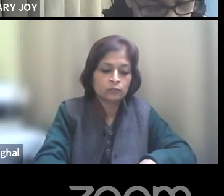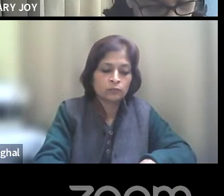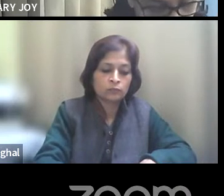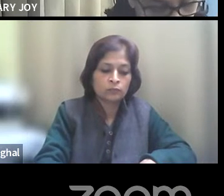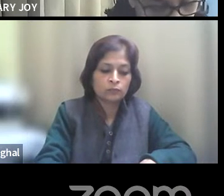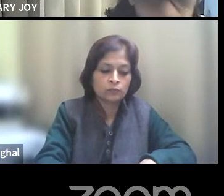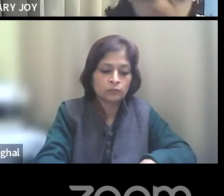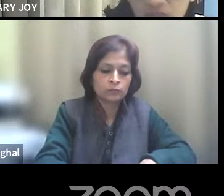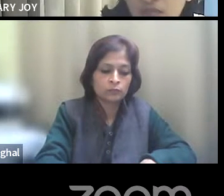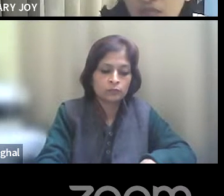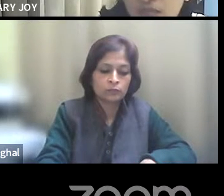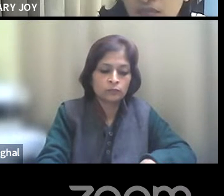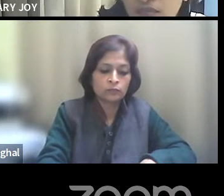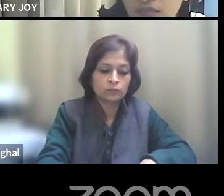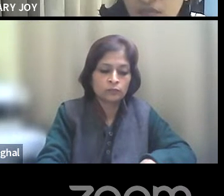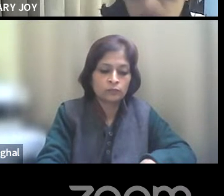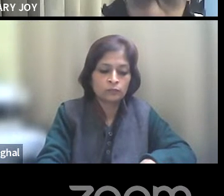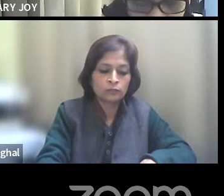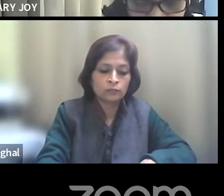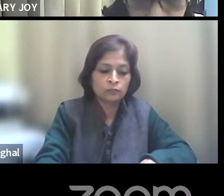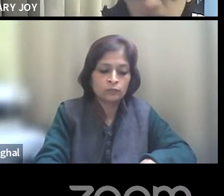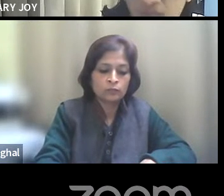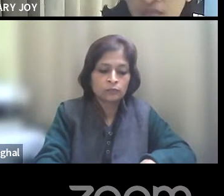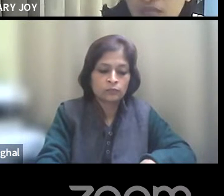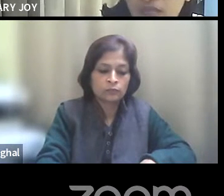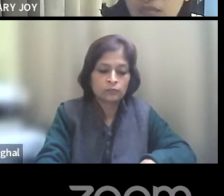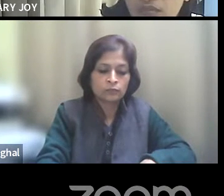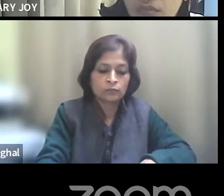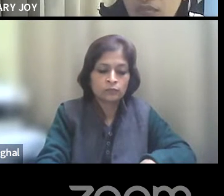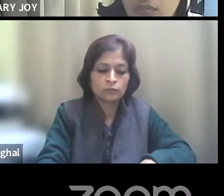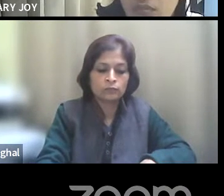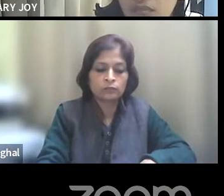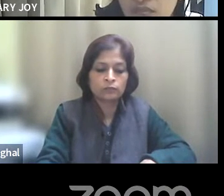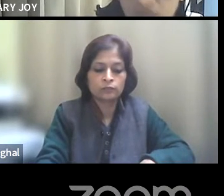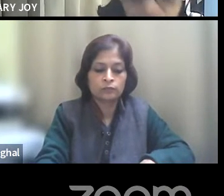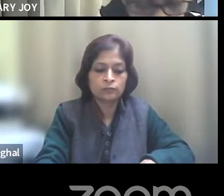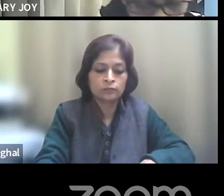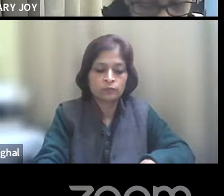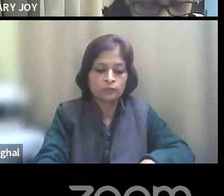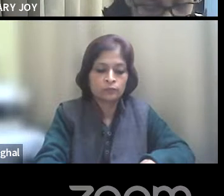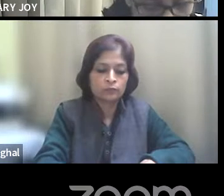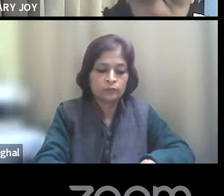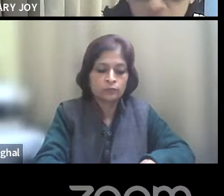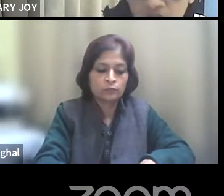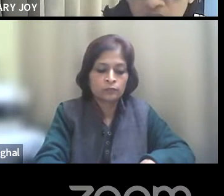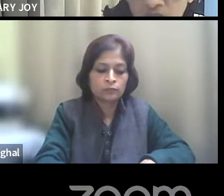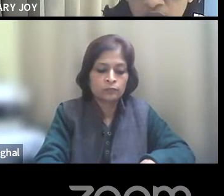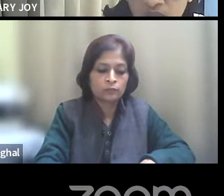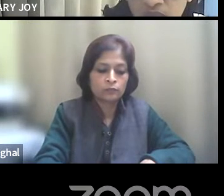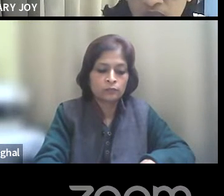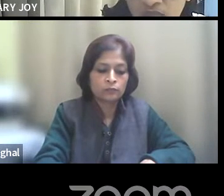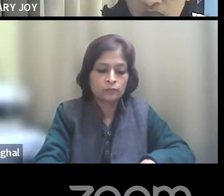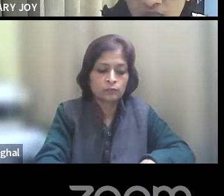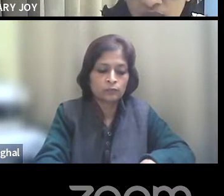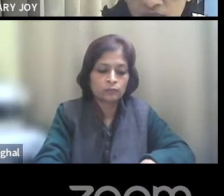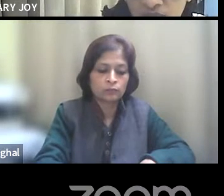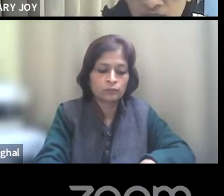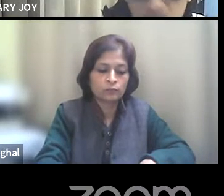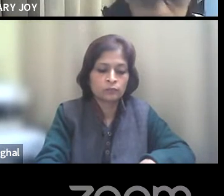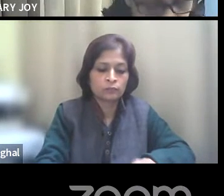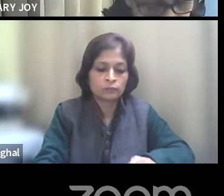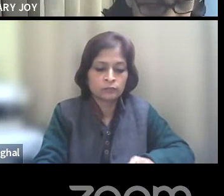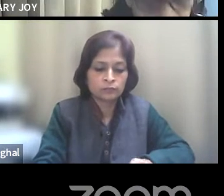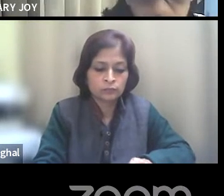paintings from them, and they then put into cards, and she circulates it across the world, not just